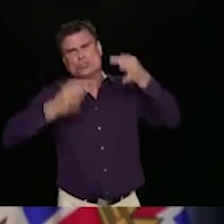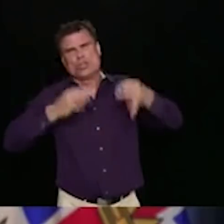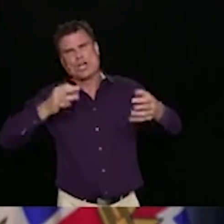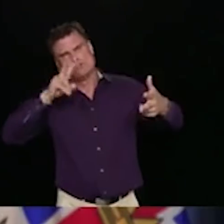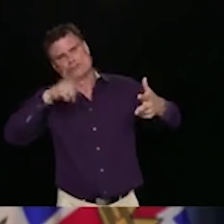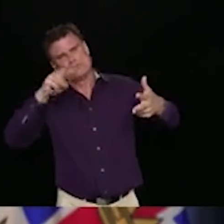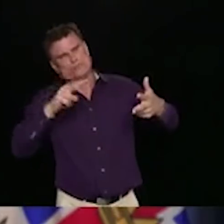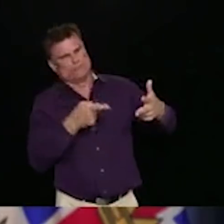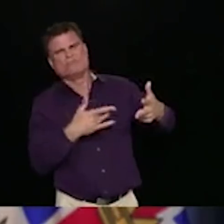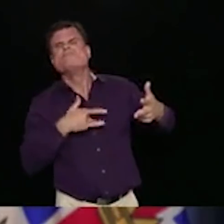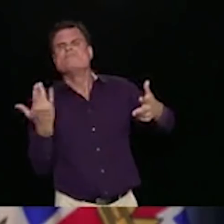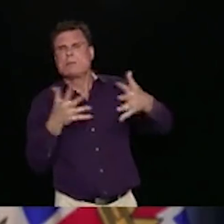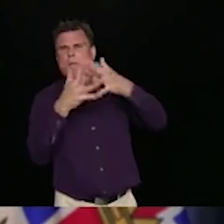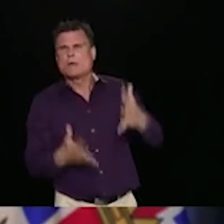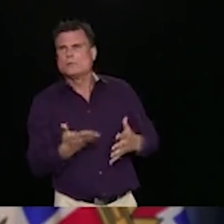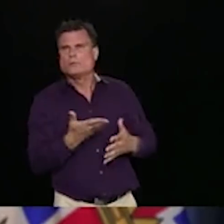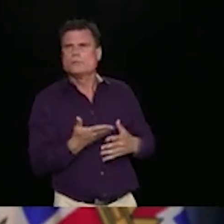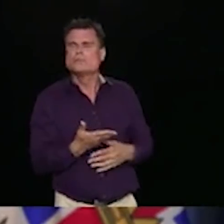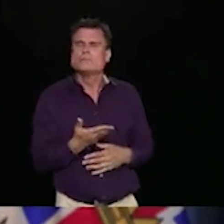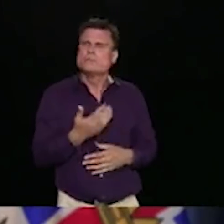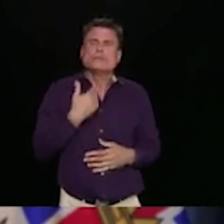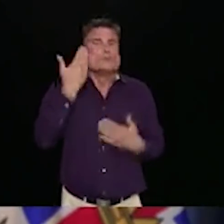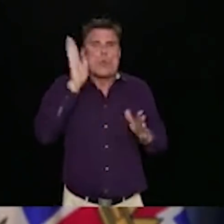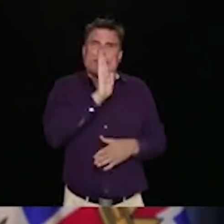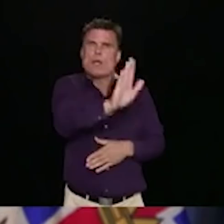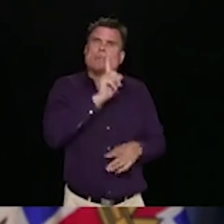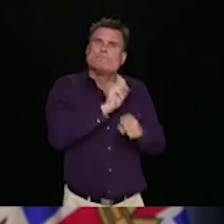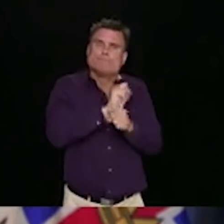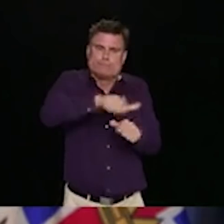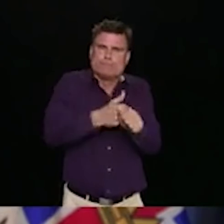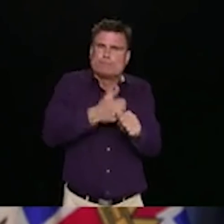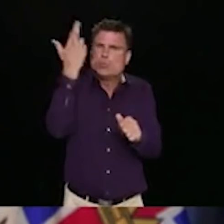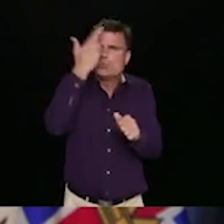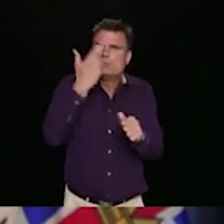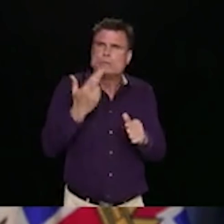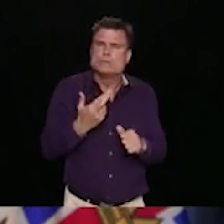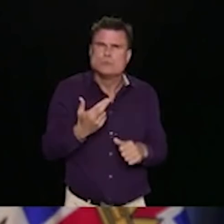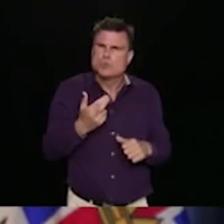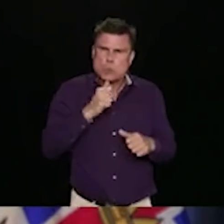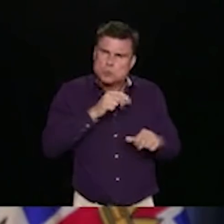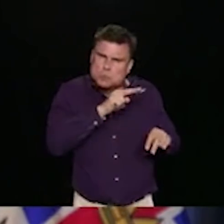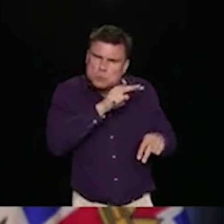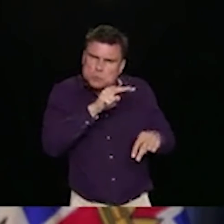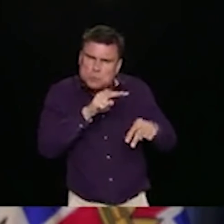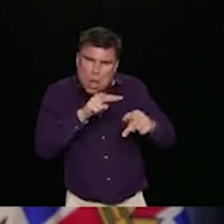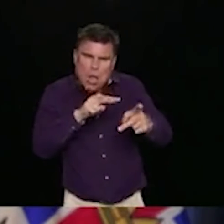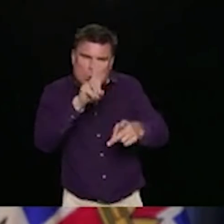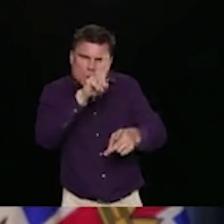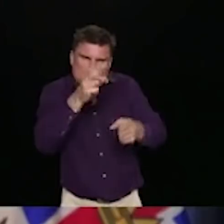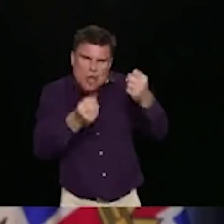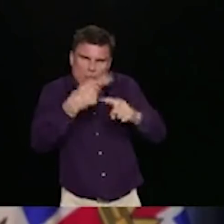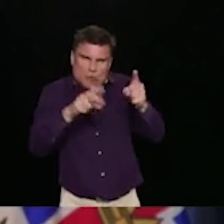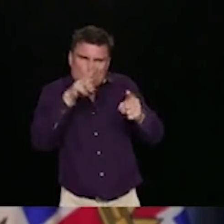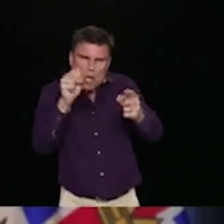we all are in this together. Whether our license plate is from somewhere else, whether it's from Alberta, whether it's from California, or whether